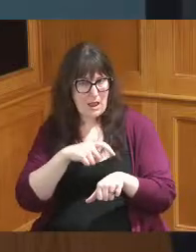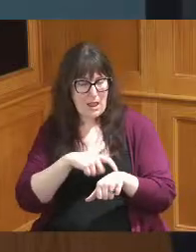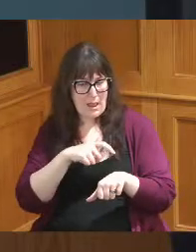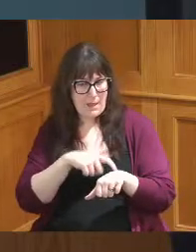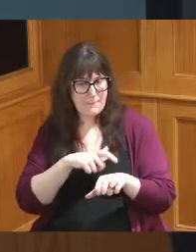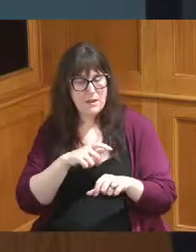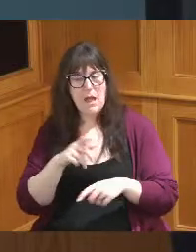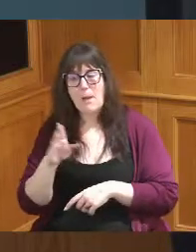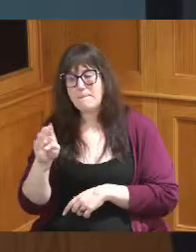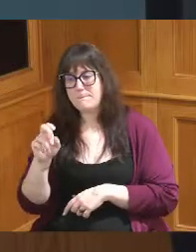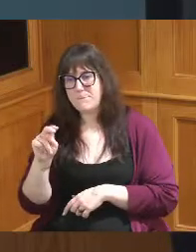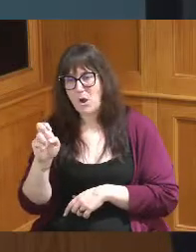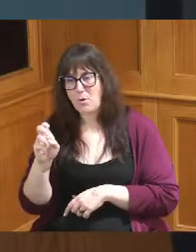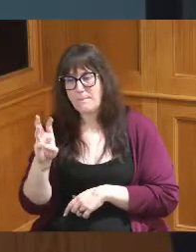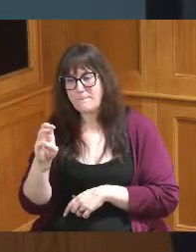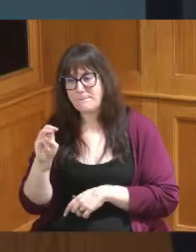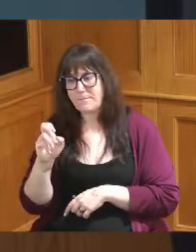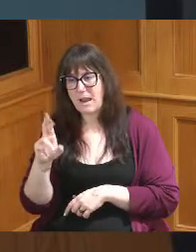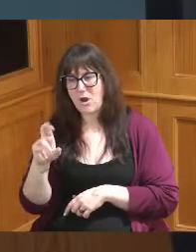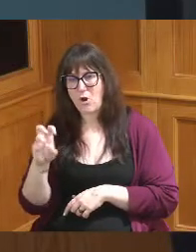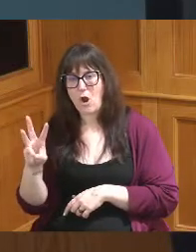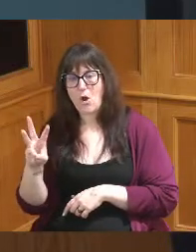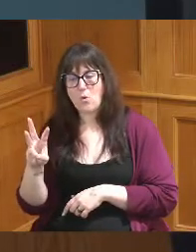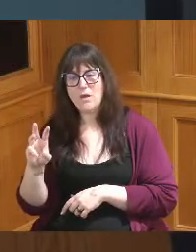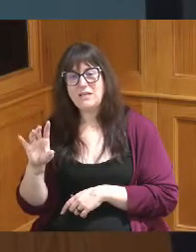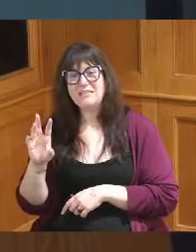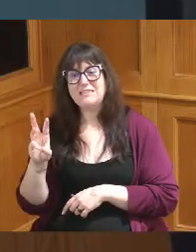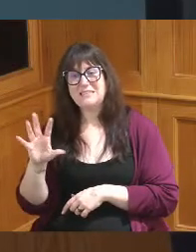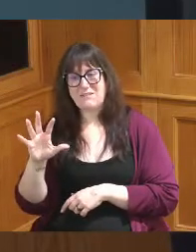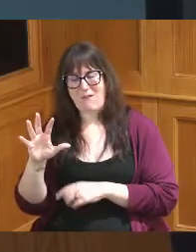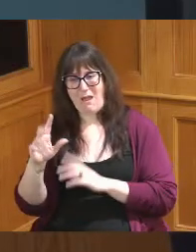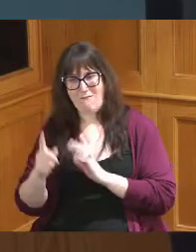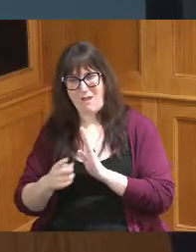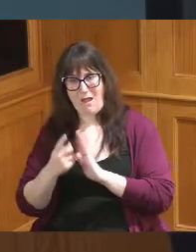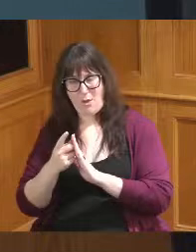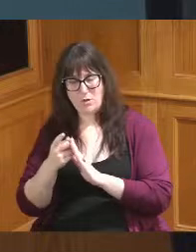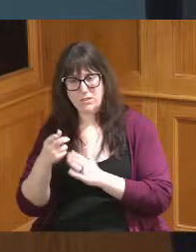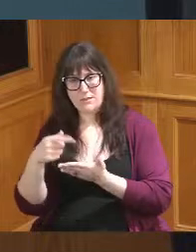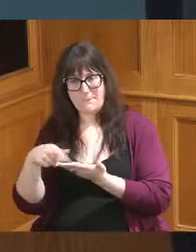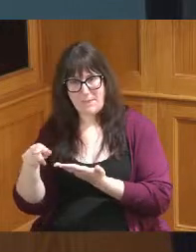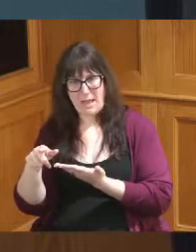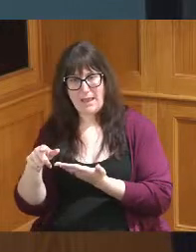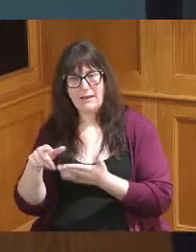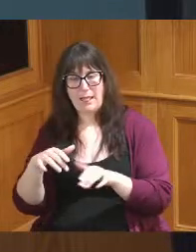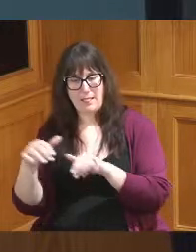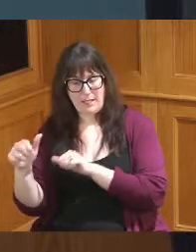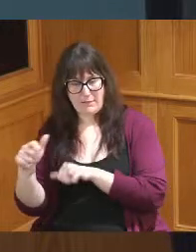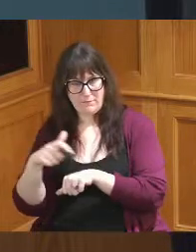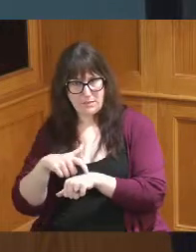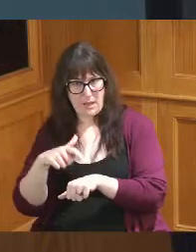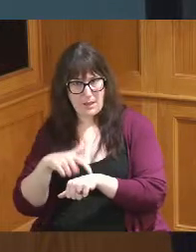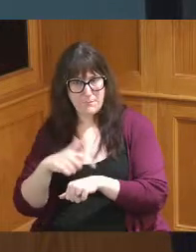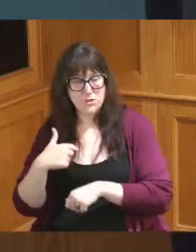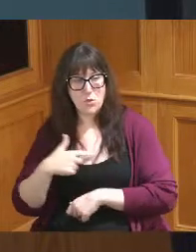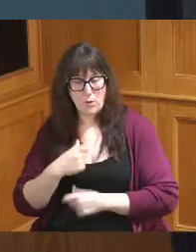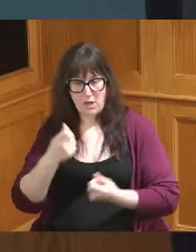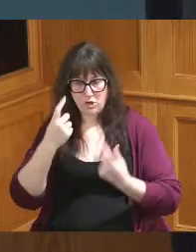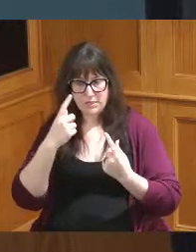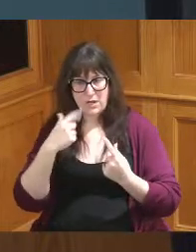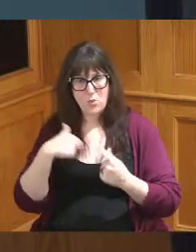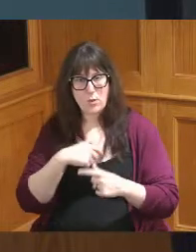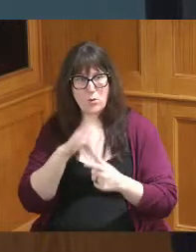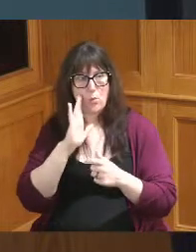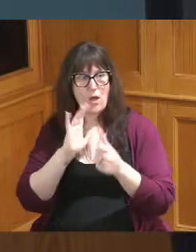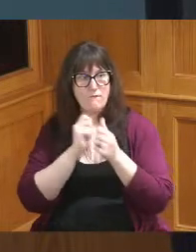marrow donation up to 56 hours of paid leave in the calendar year beginning the date of the procedure. So are we to understand that we will